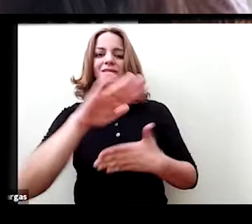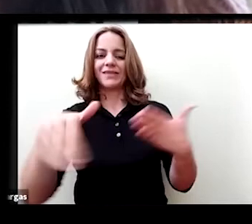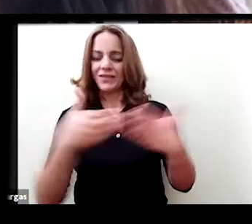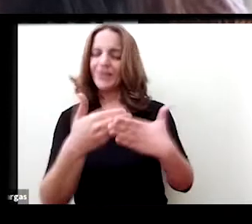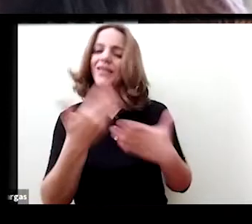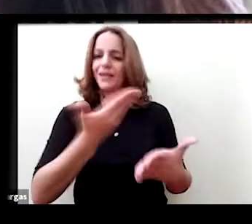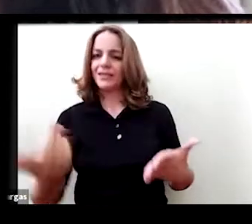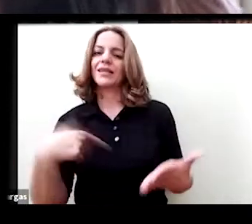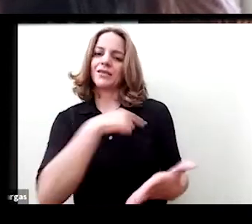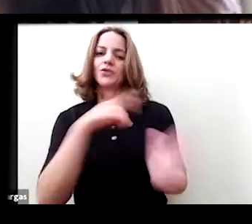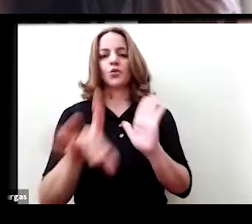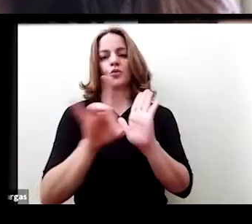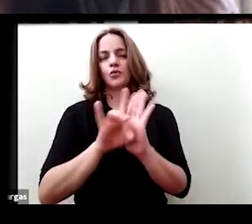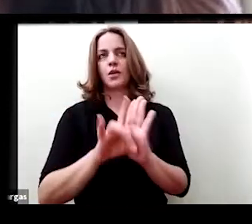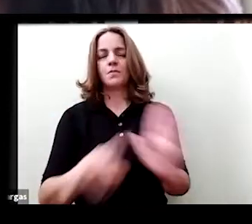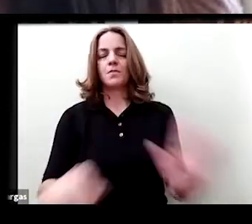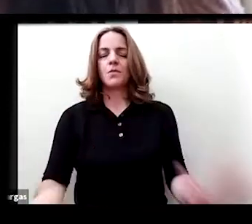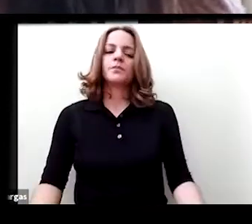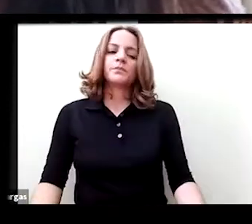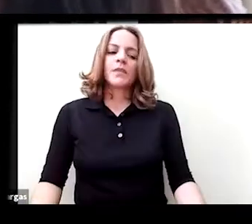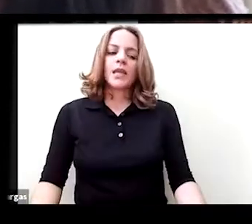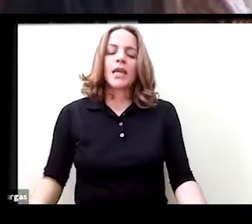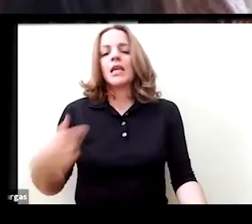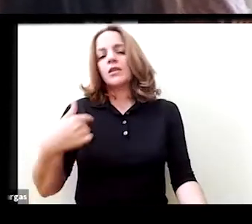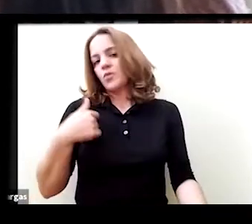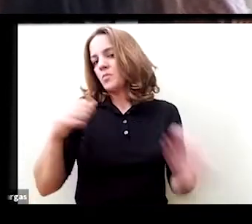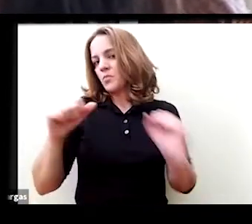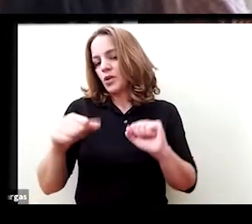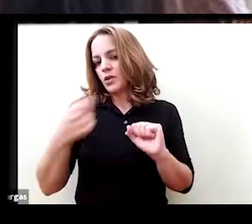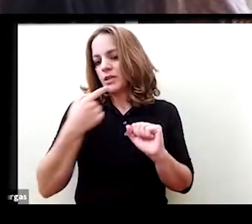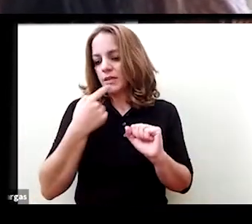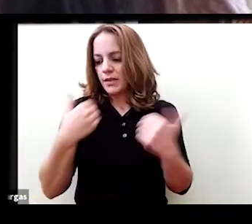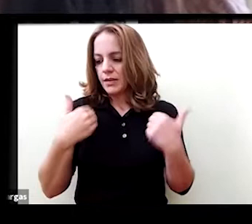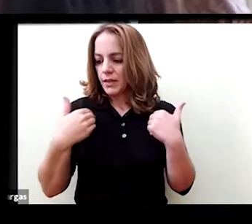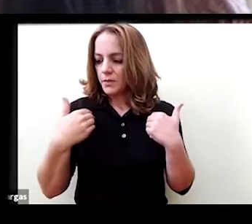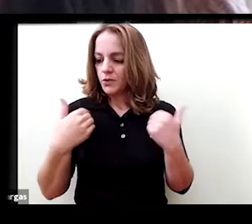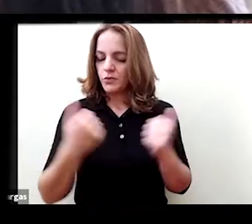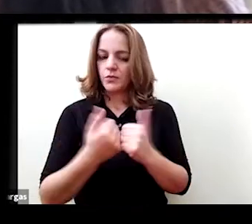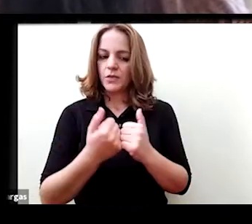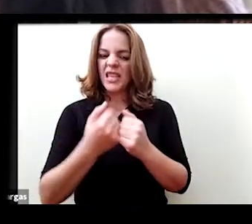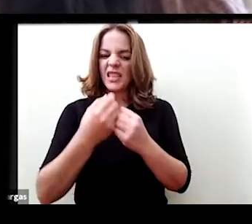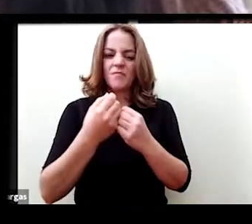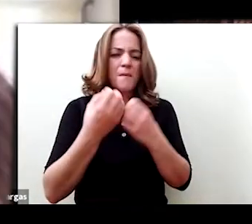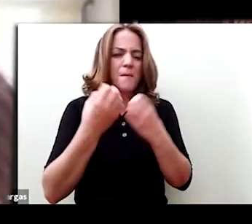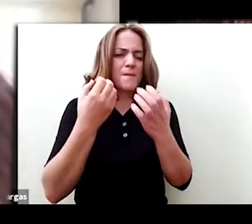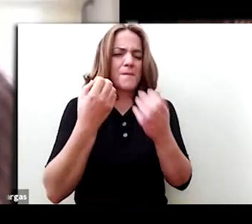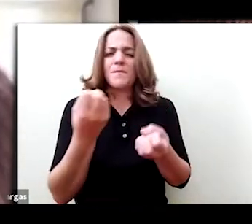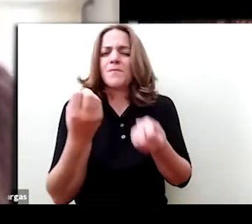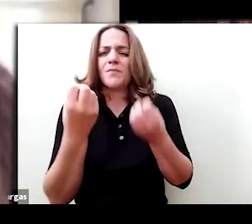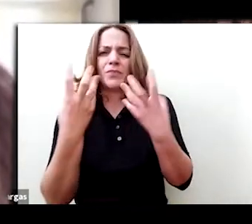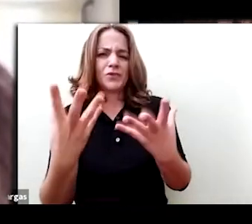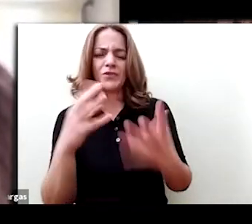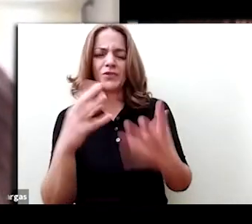dozens streaming online, free, available for the public. So now everyone can watch more episodes of Realidades from